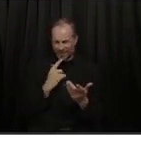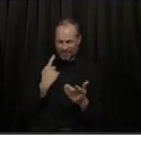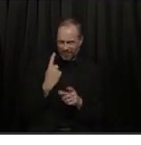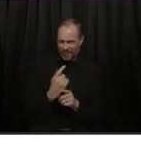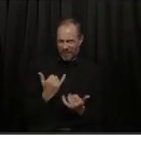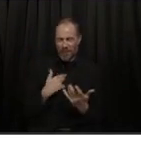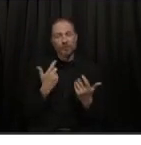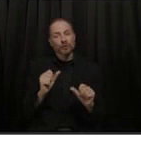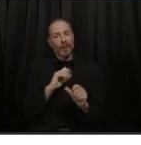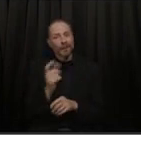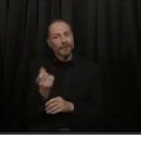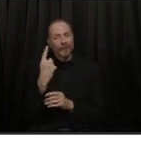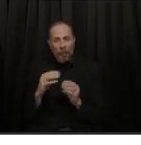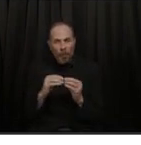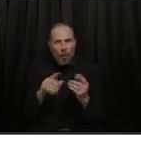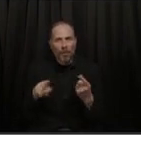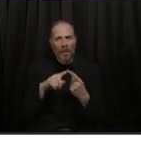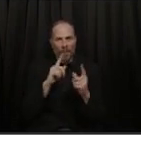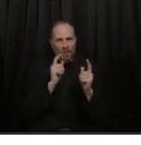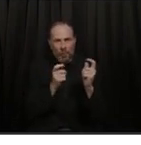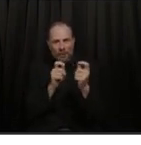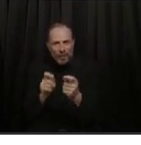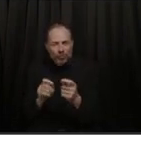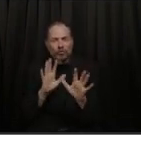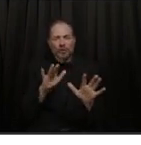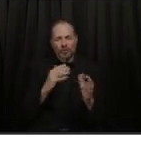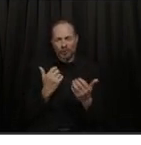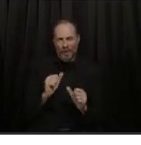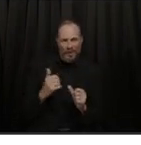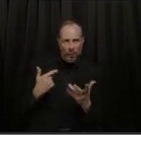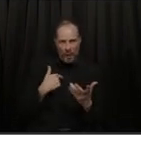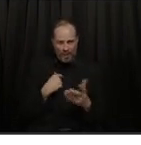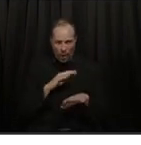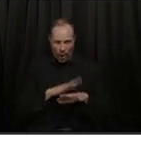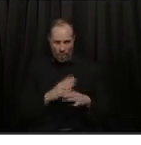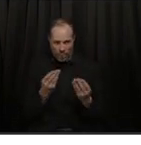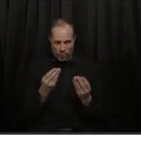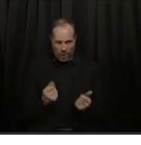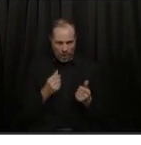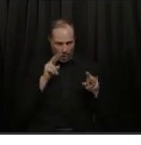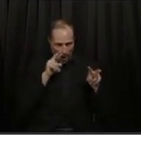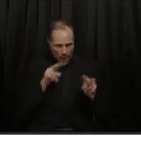more about those mutations and trying to have on-the-ground observations about